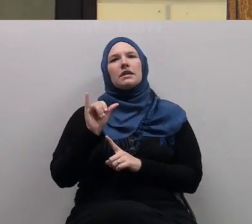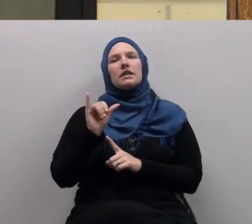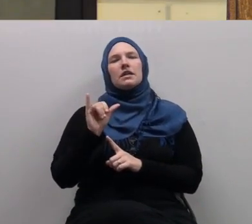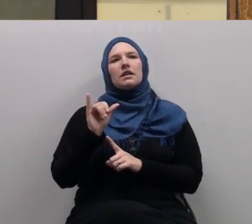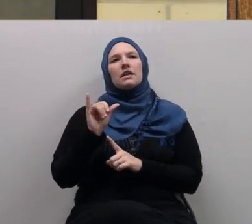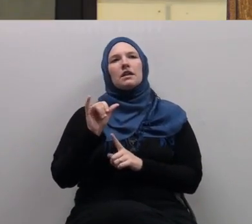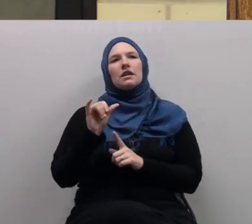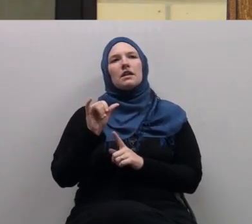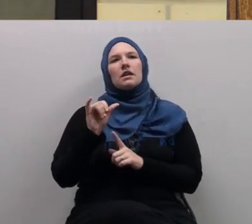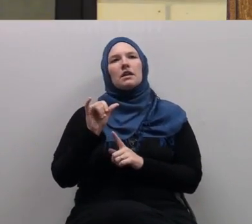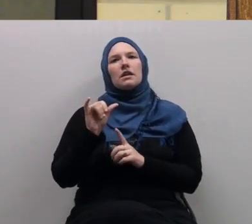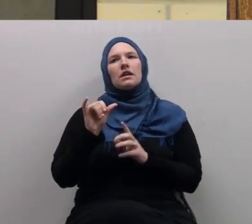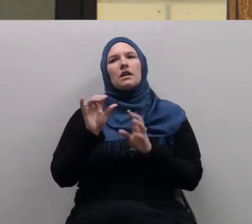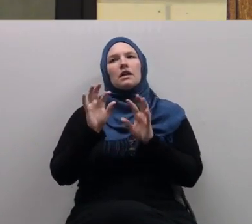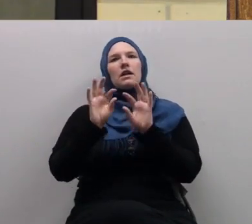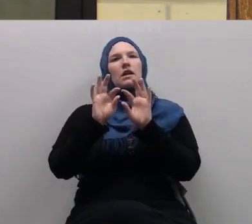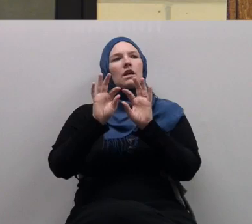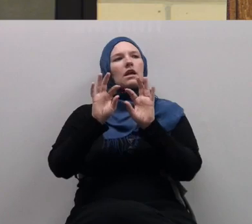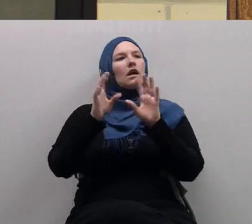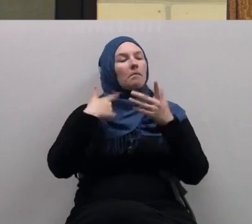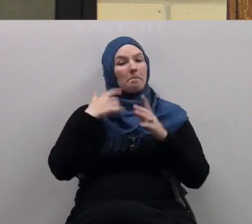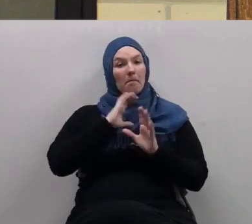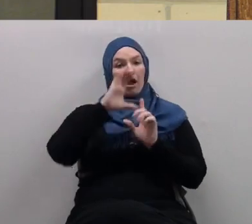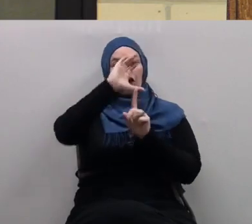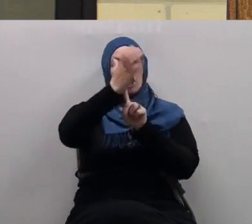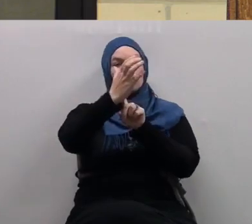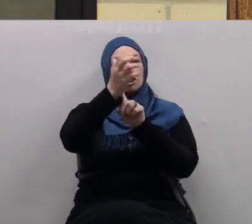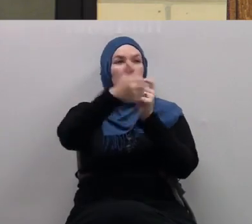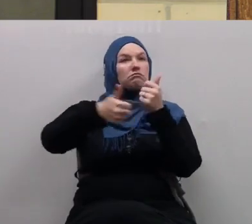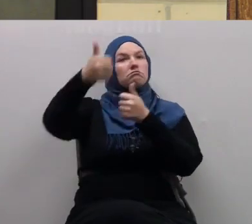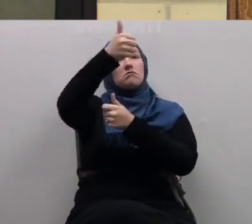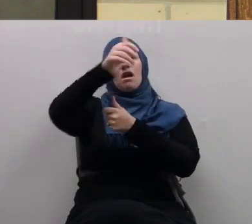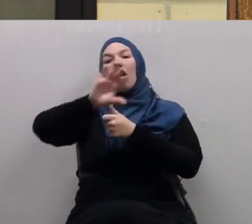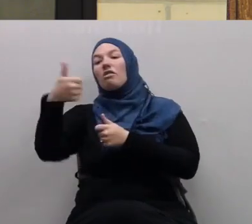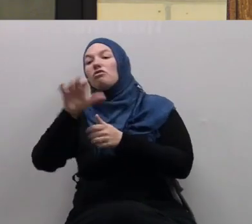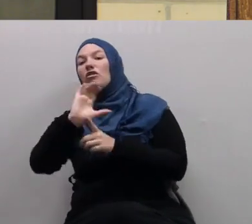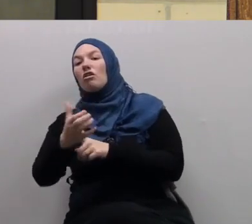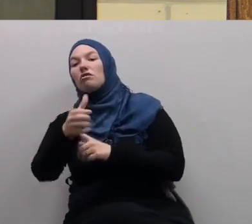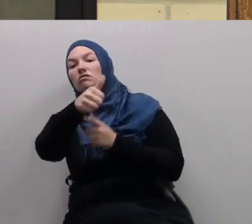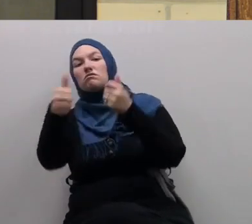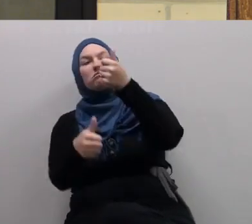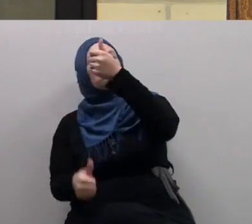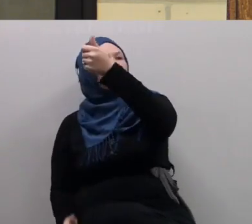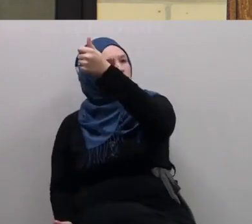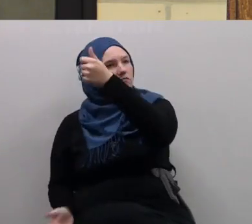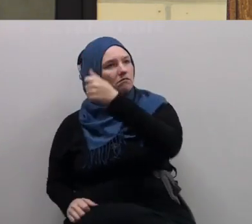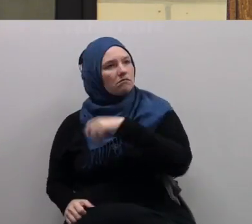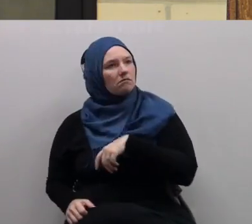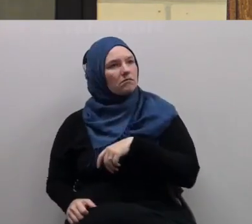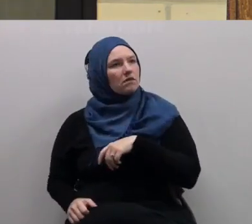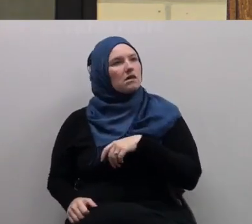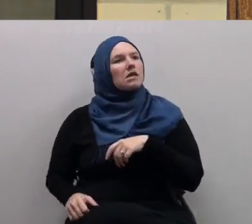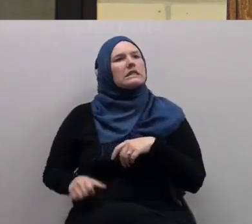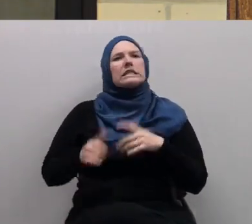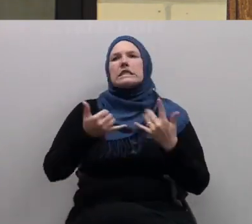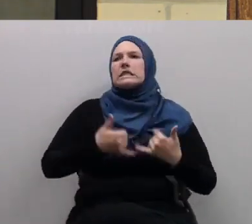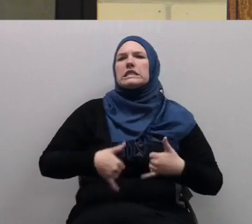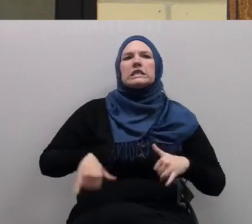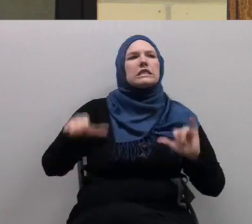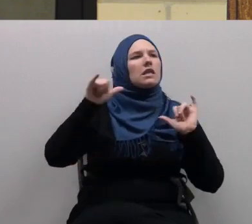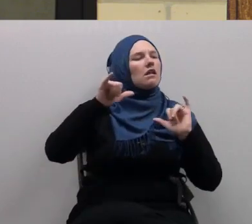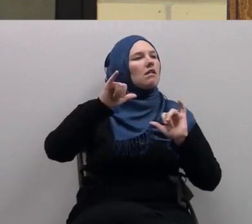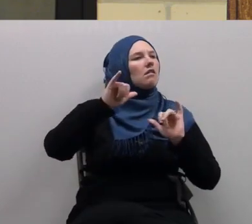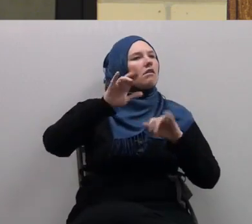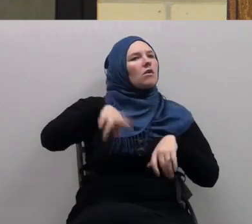subordinated to imported cultures. So it's not anymore even the social norms and